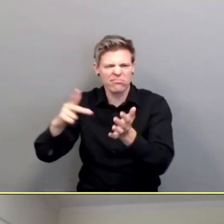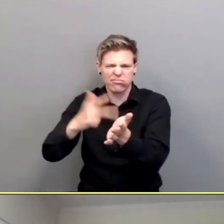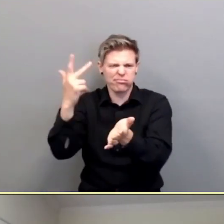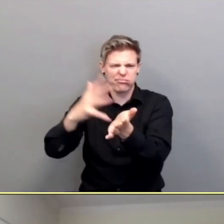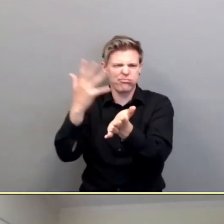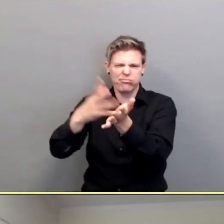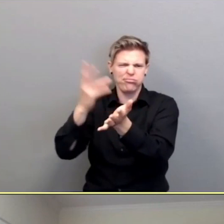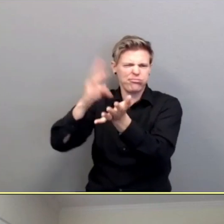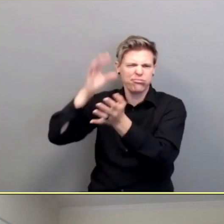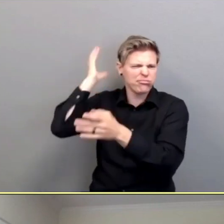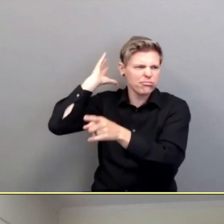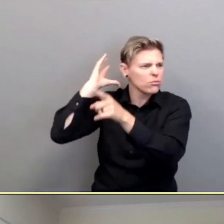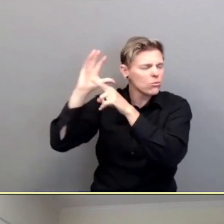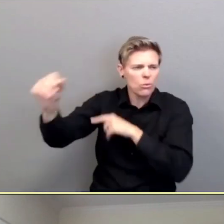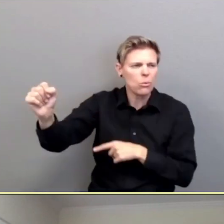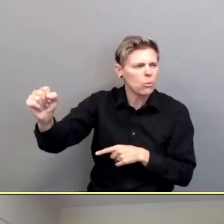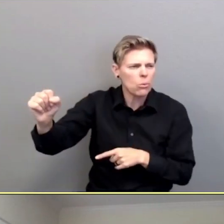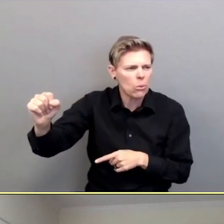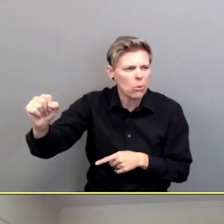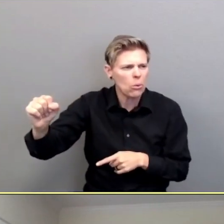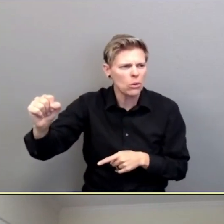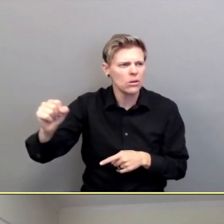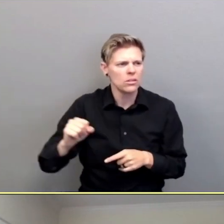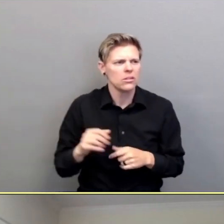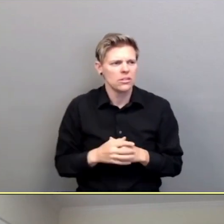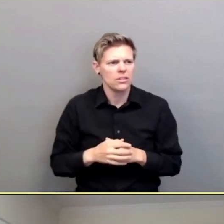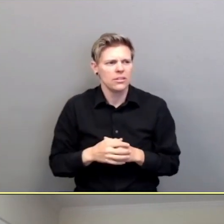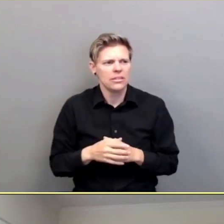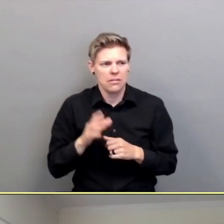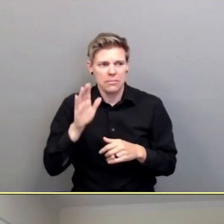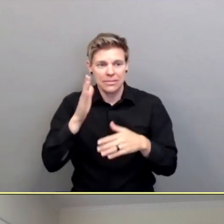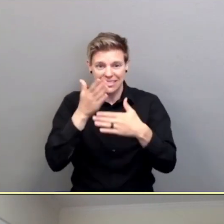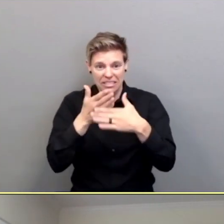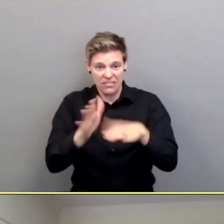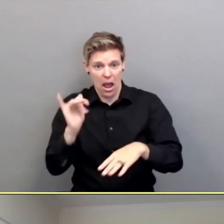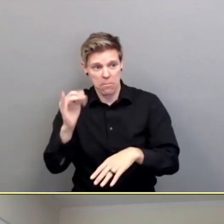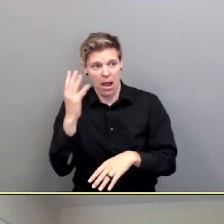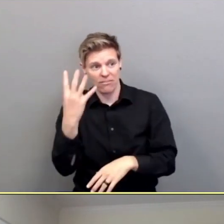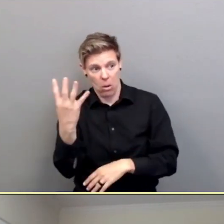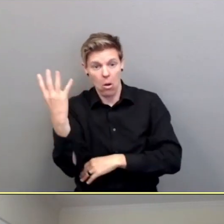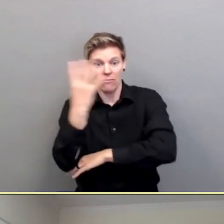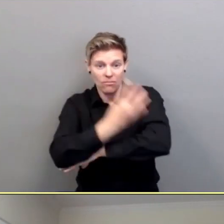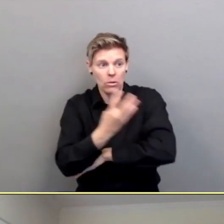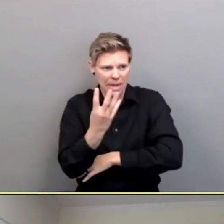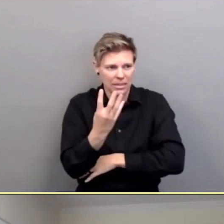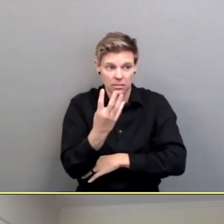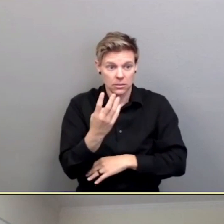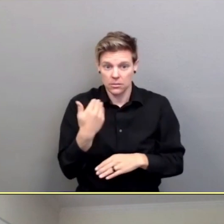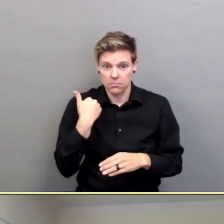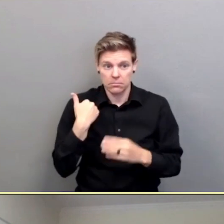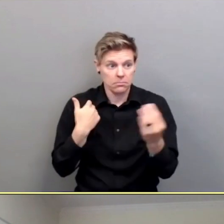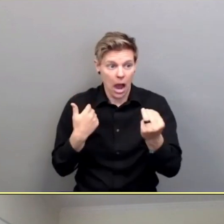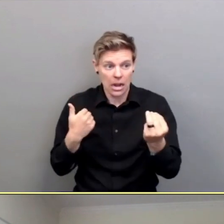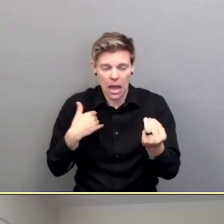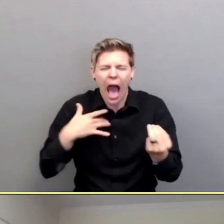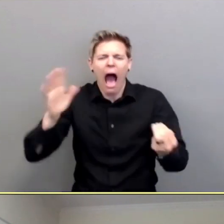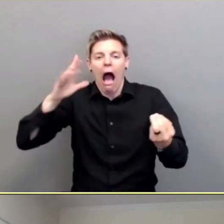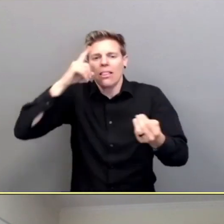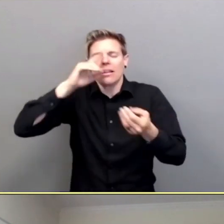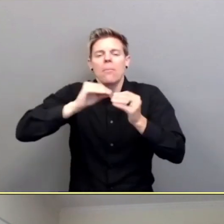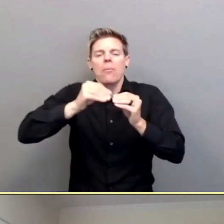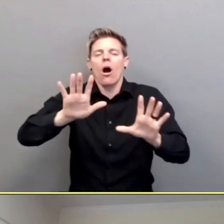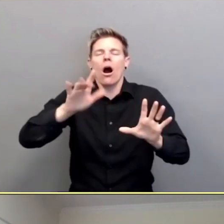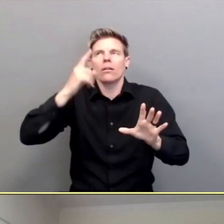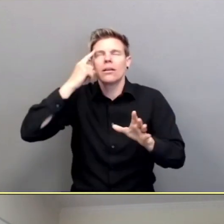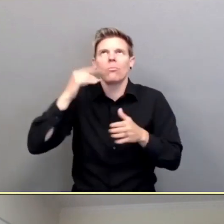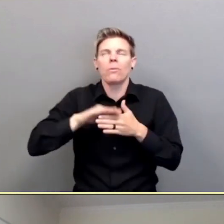I've made that mistake as well and freaked out a little bit when I saw the usually it's the Monday report. You could be